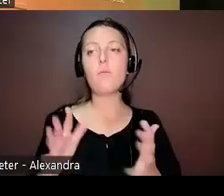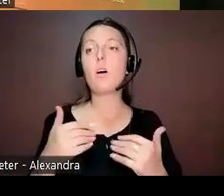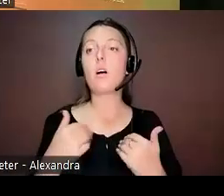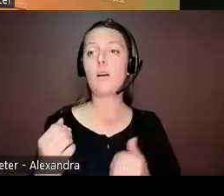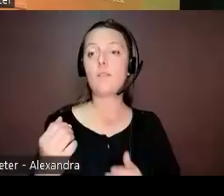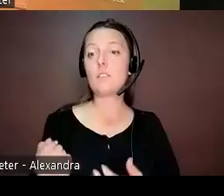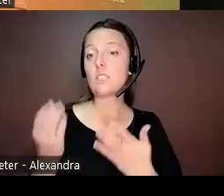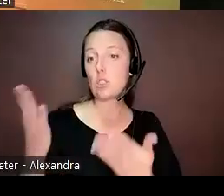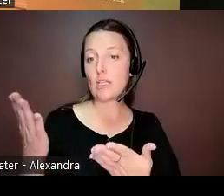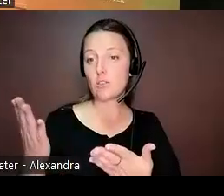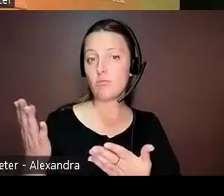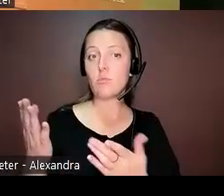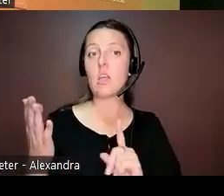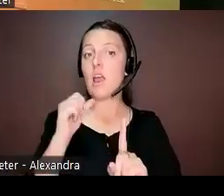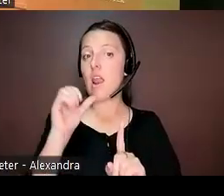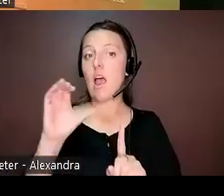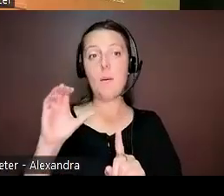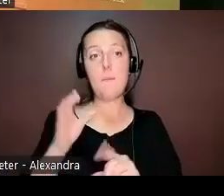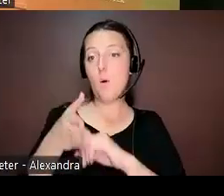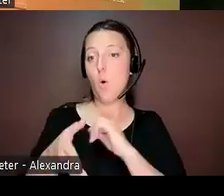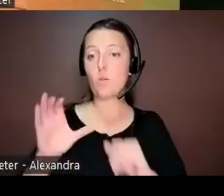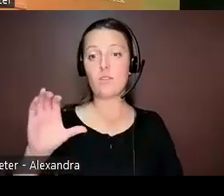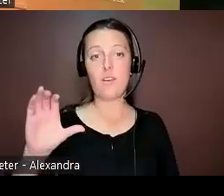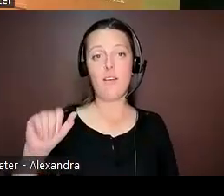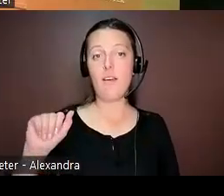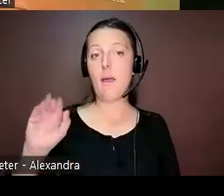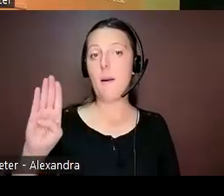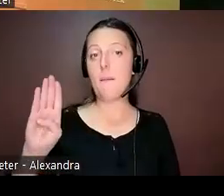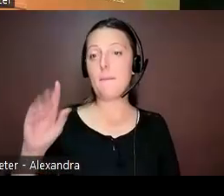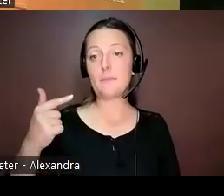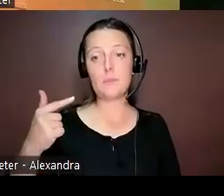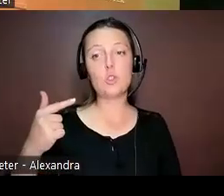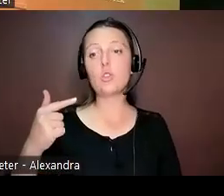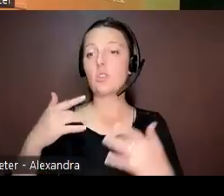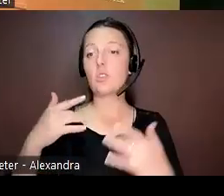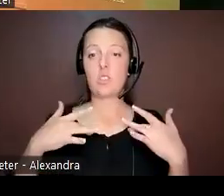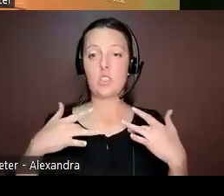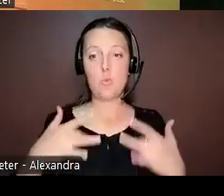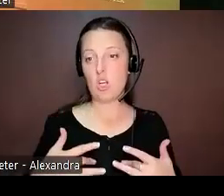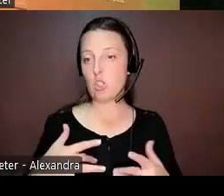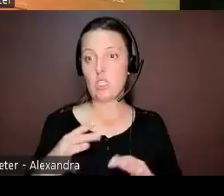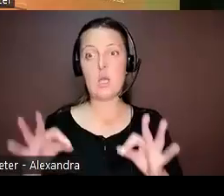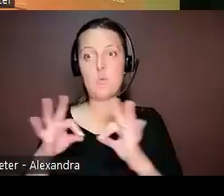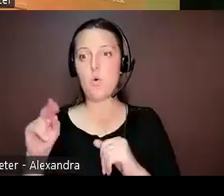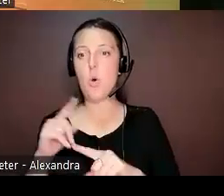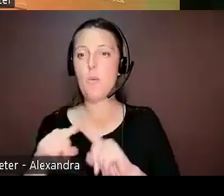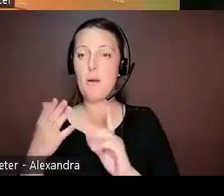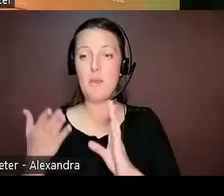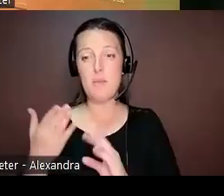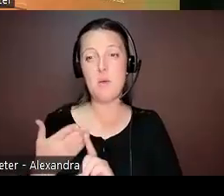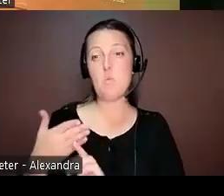the post-CABG depression that's really important, but it could be that pre-CABG depression is just as